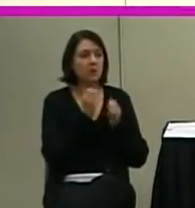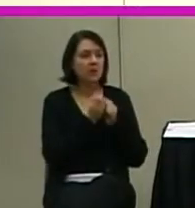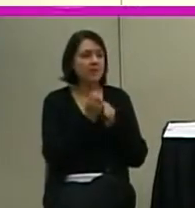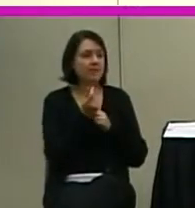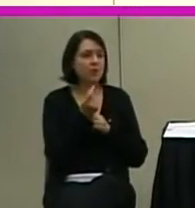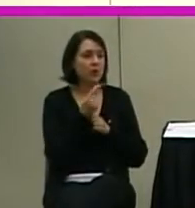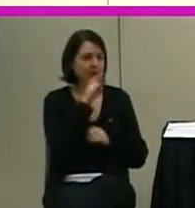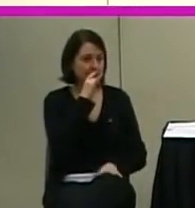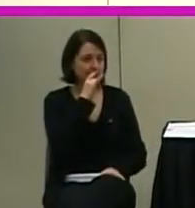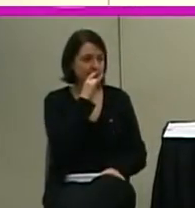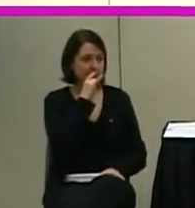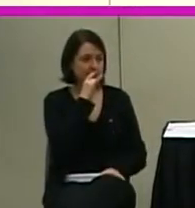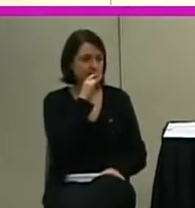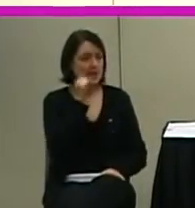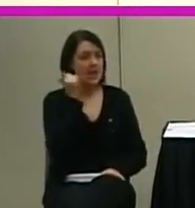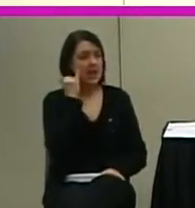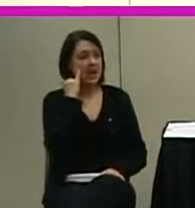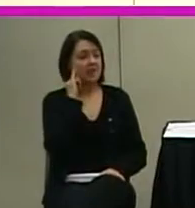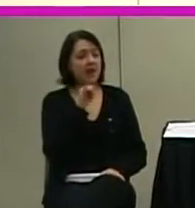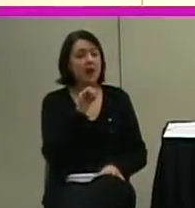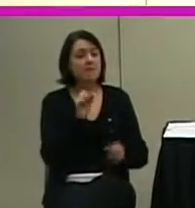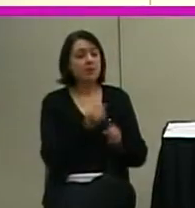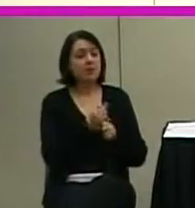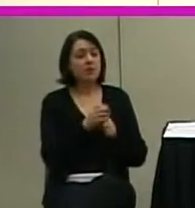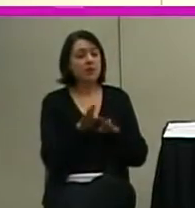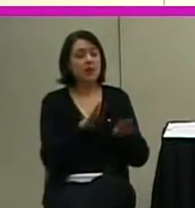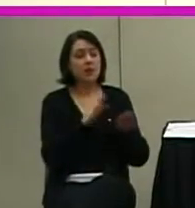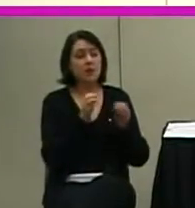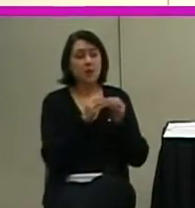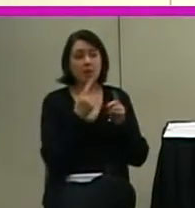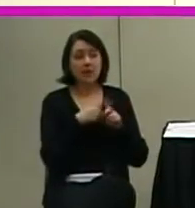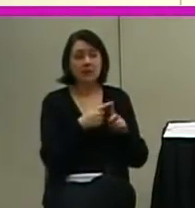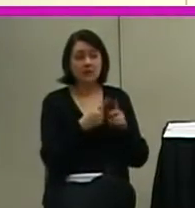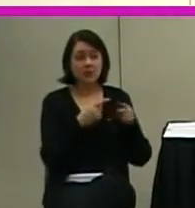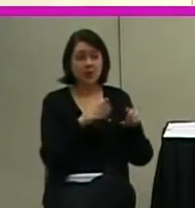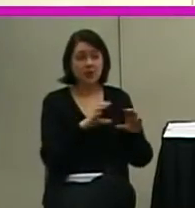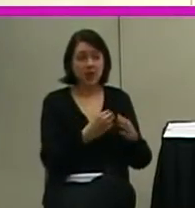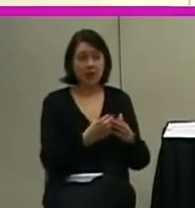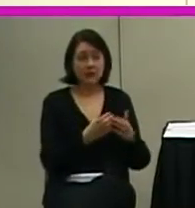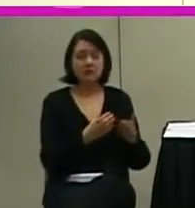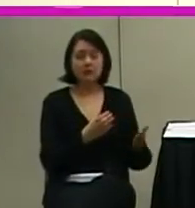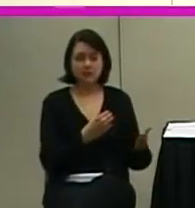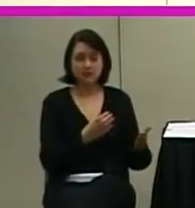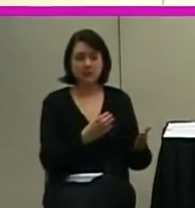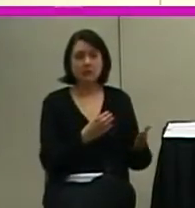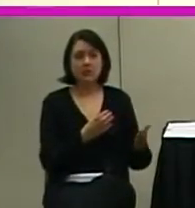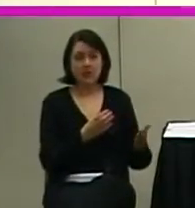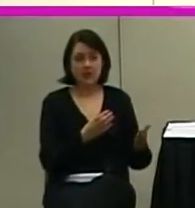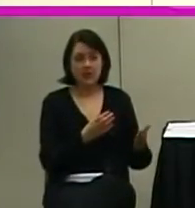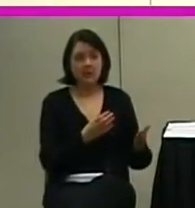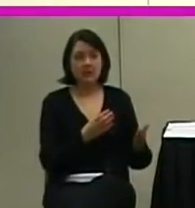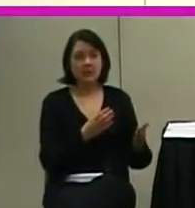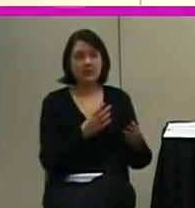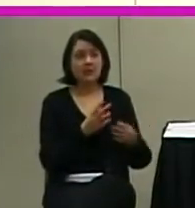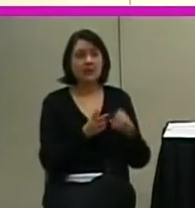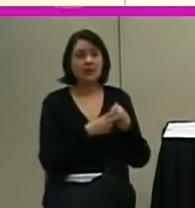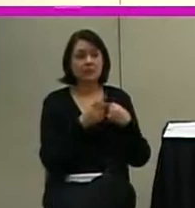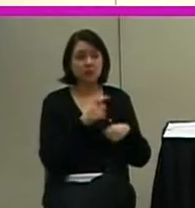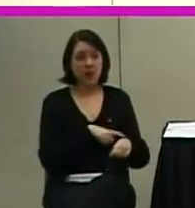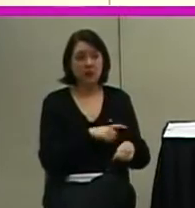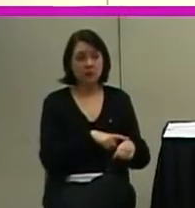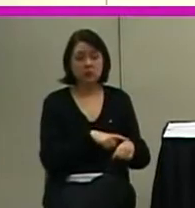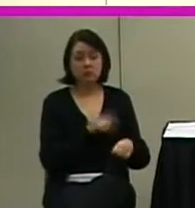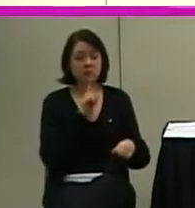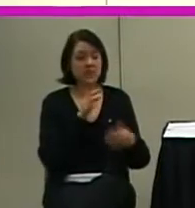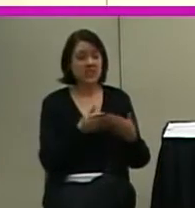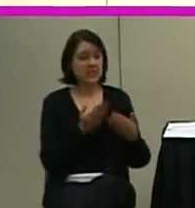kids, which, if that makes their behavior more positive when they're in your class, is either a savings in time or a wash. So